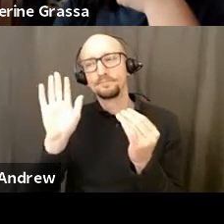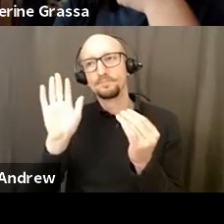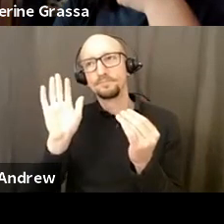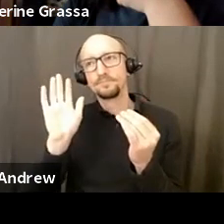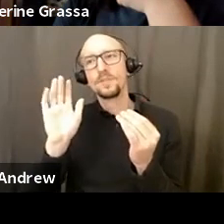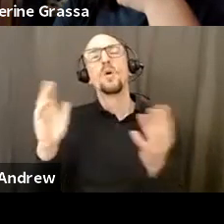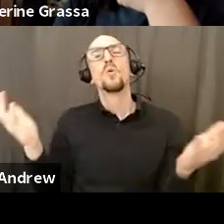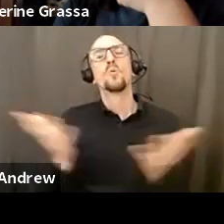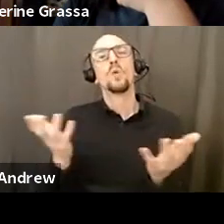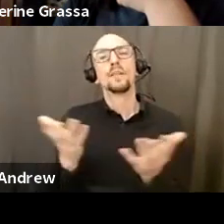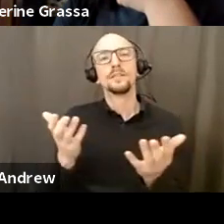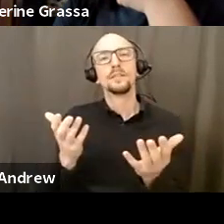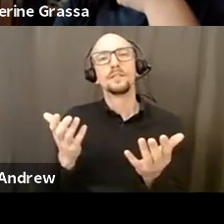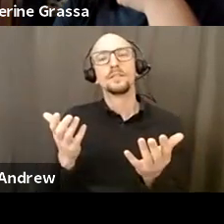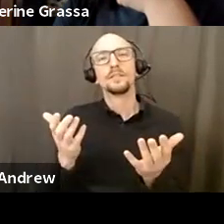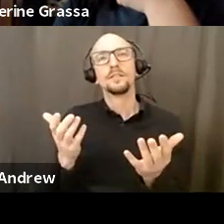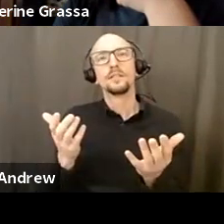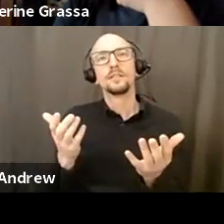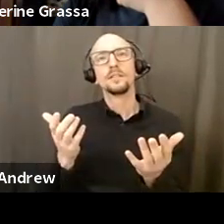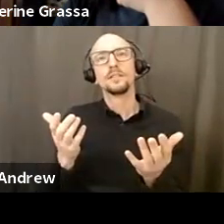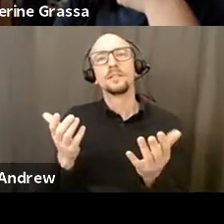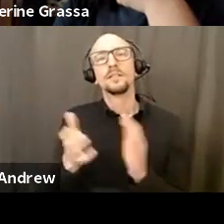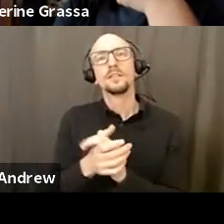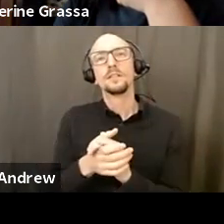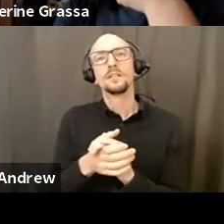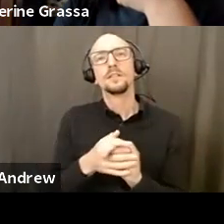what would be the value, if any,